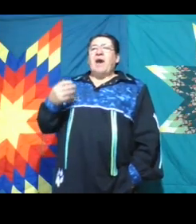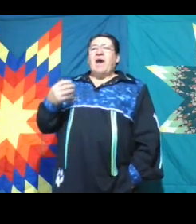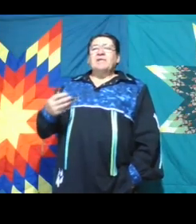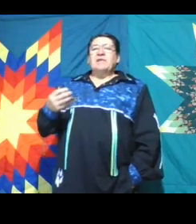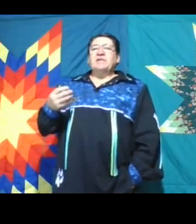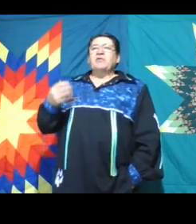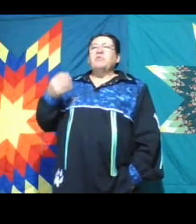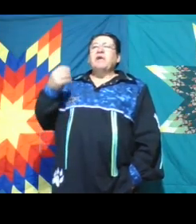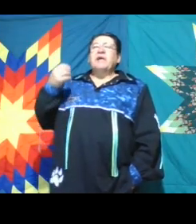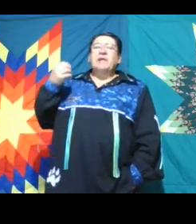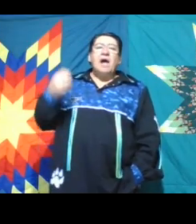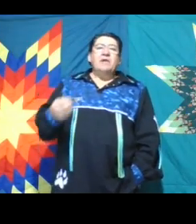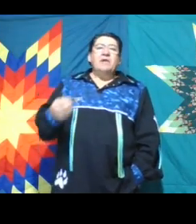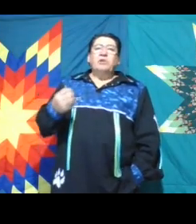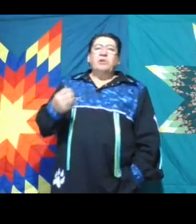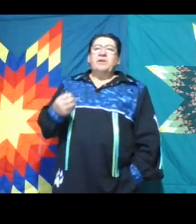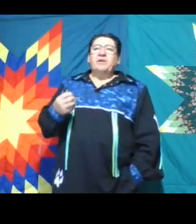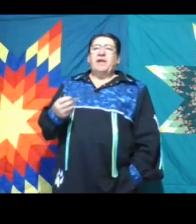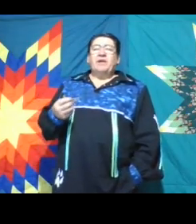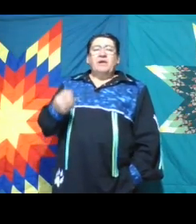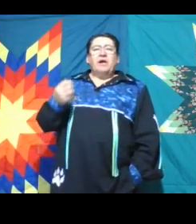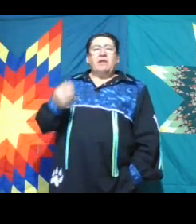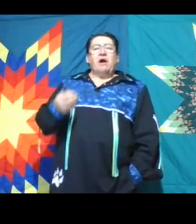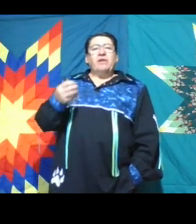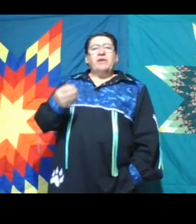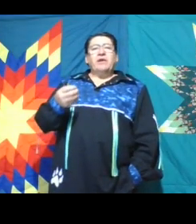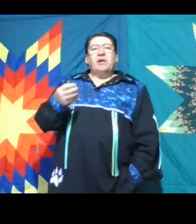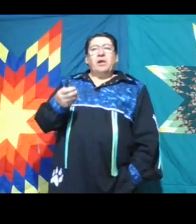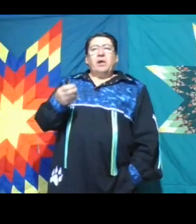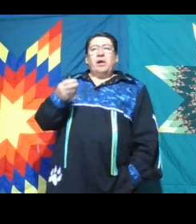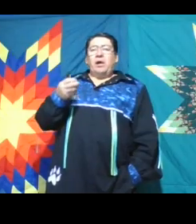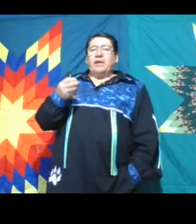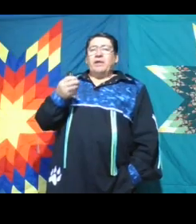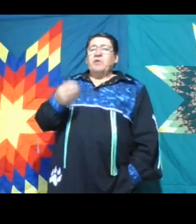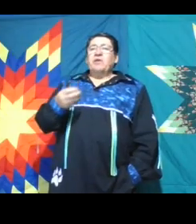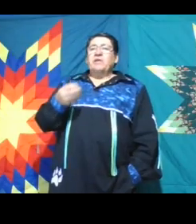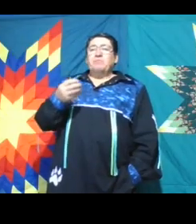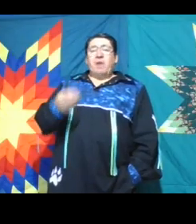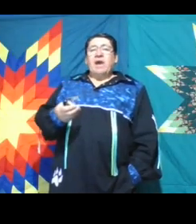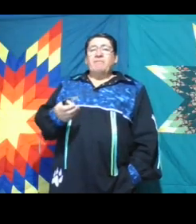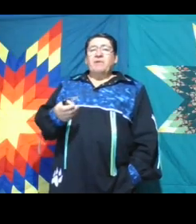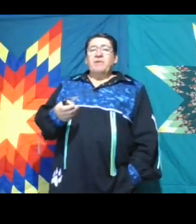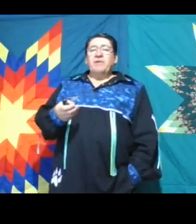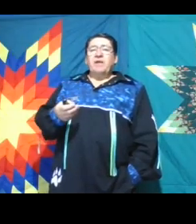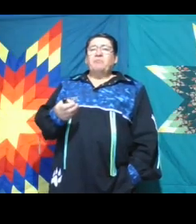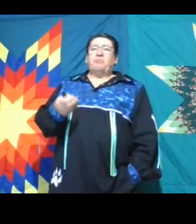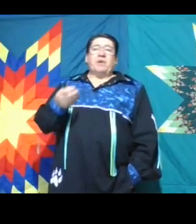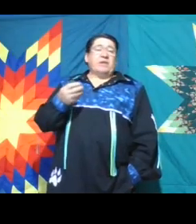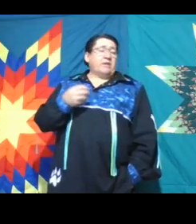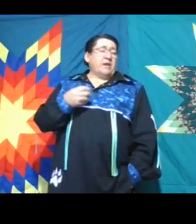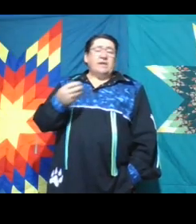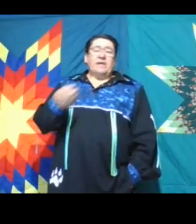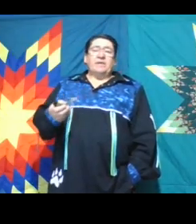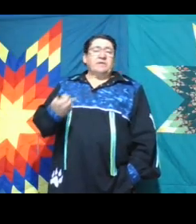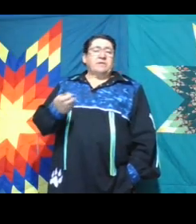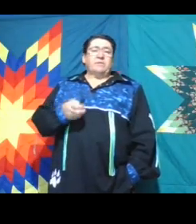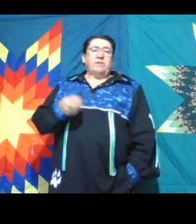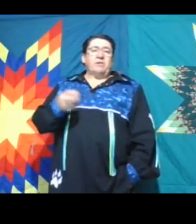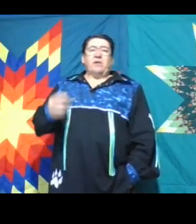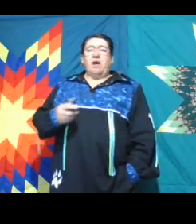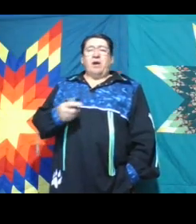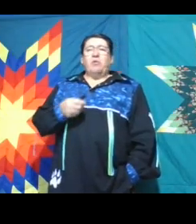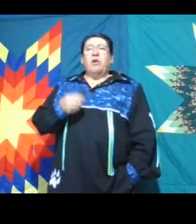have access to reliable internet. A lot of the communities may have internet, but